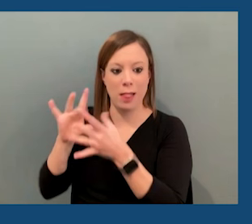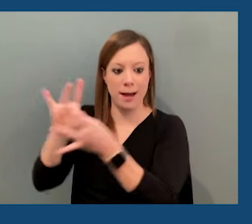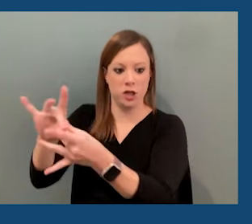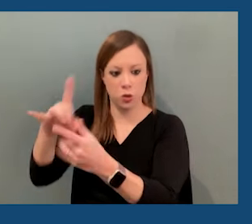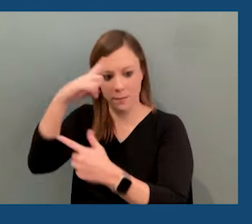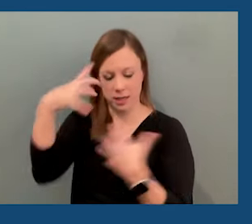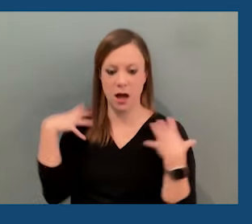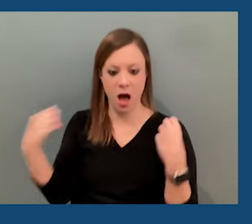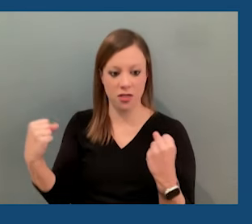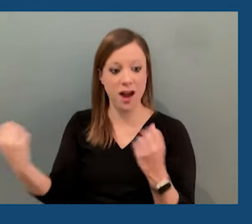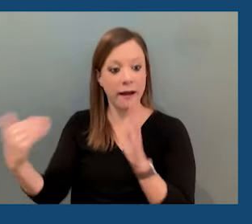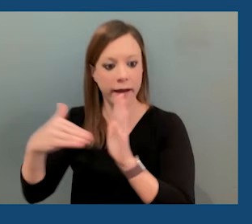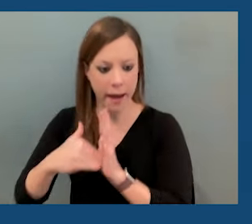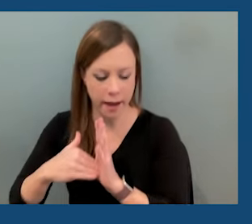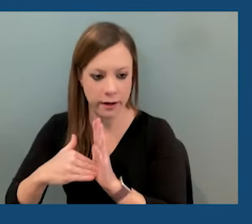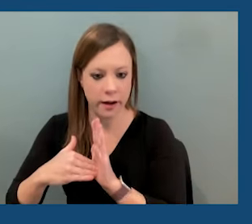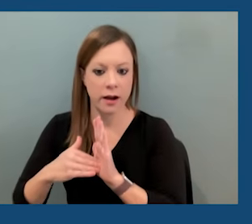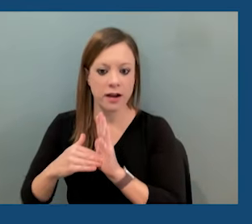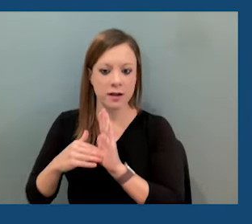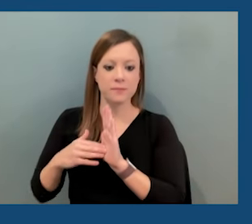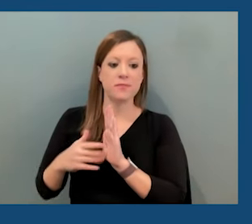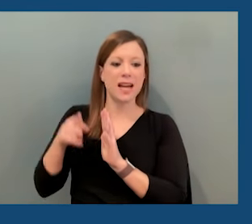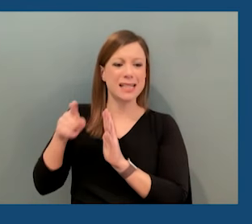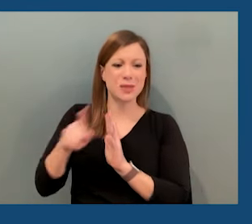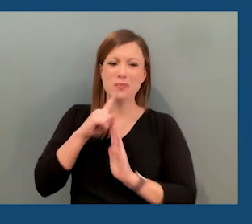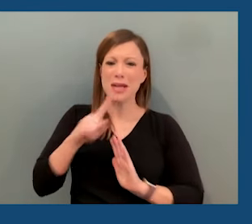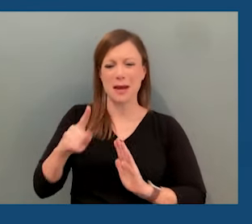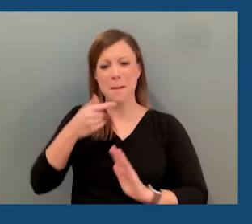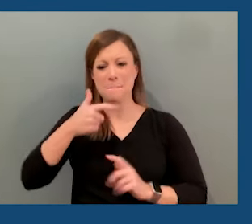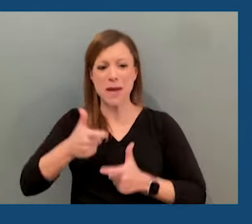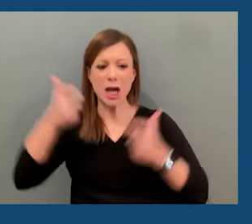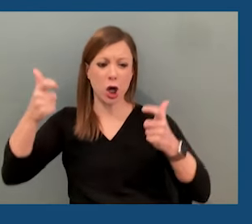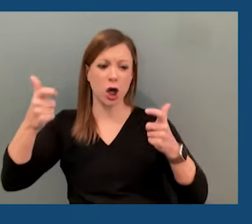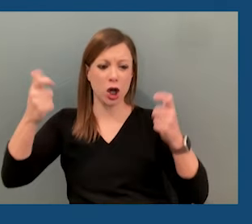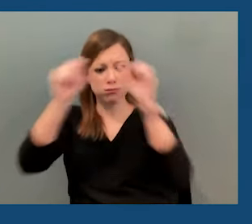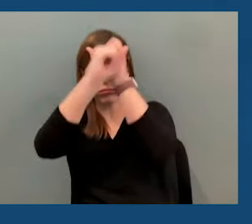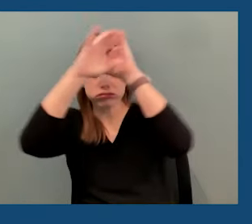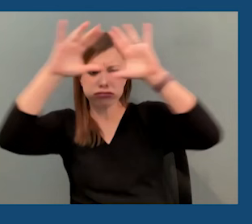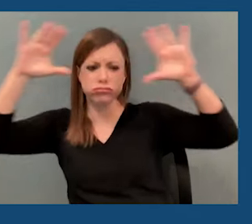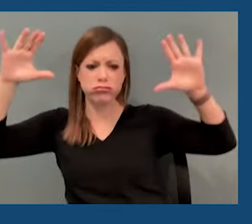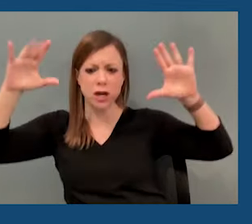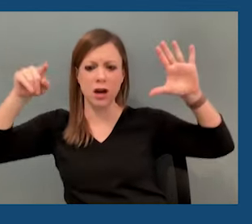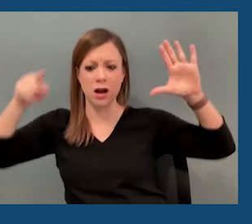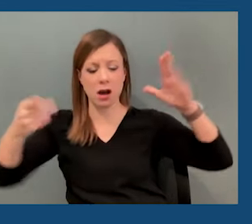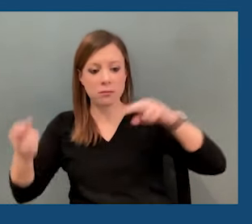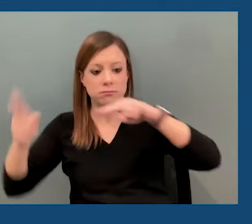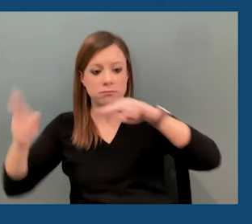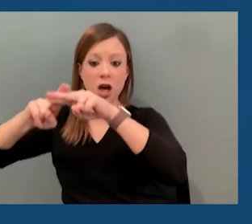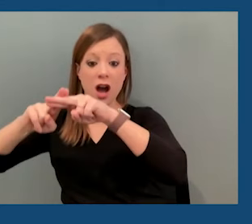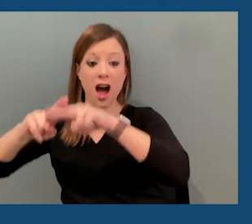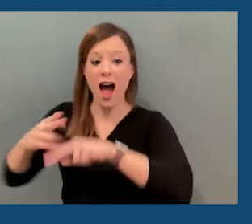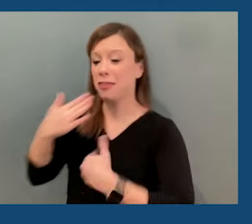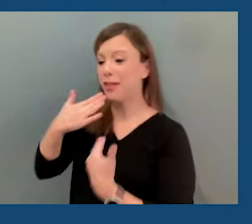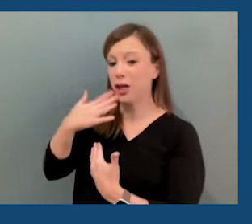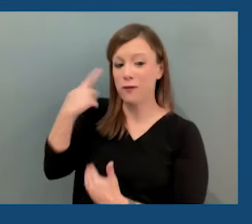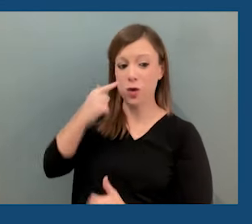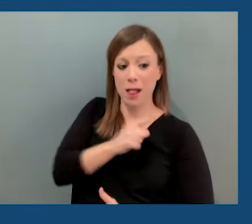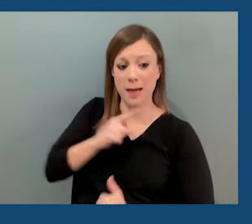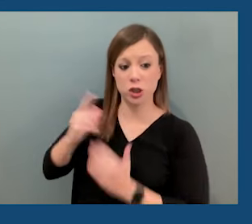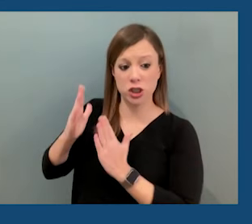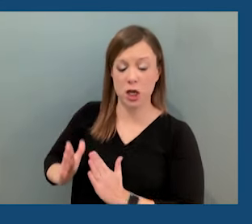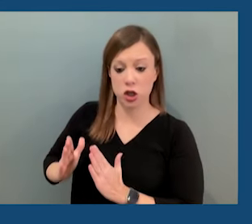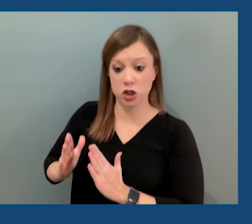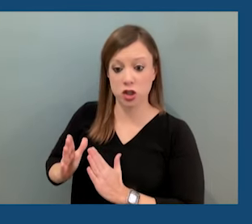larger reimagining of our mental health services. And I want to again thank the legislators for standing with us last year when we made a $1 billion commitment